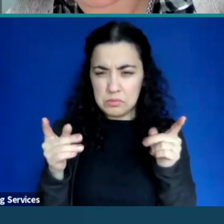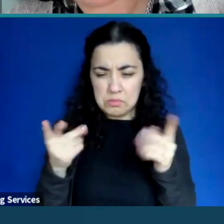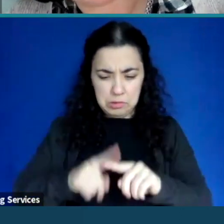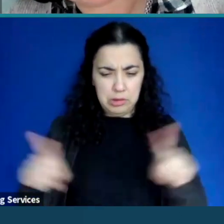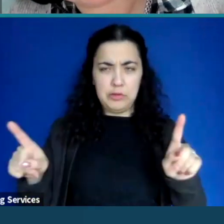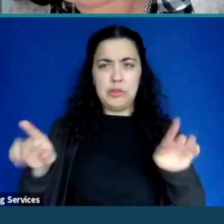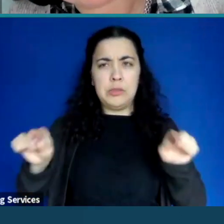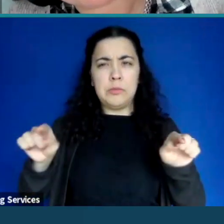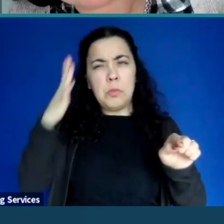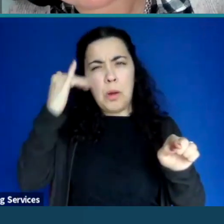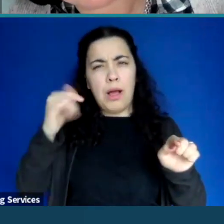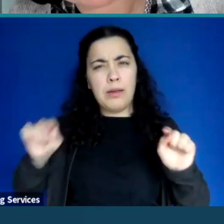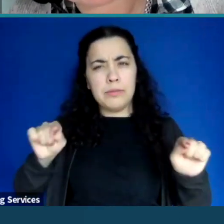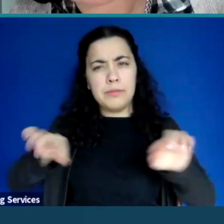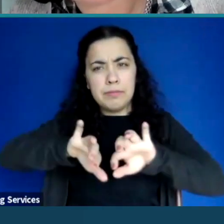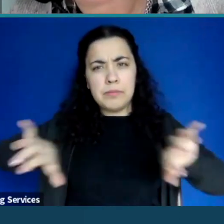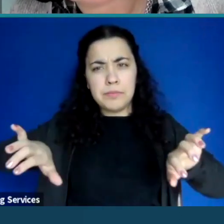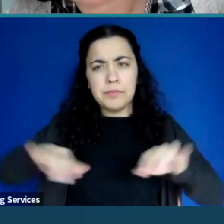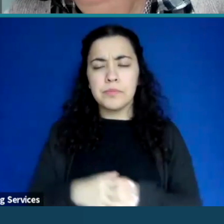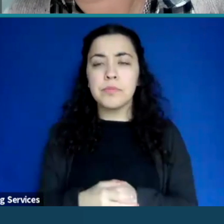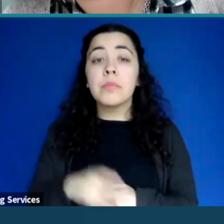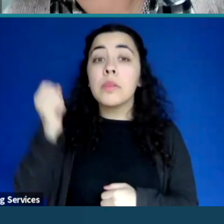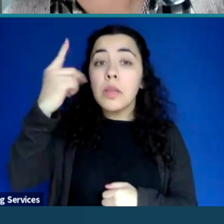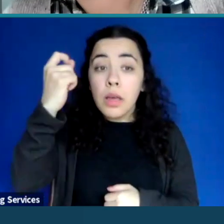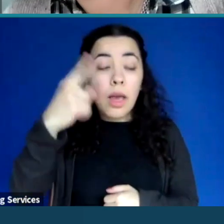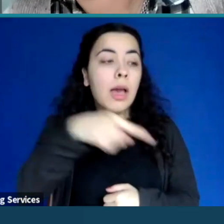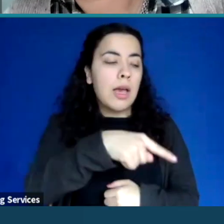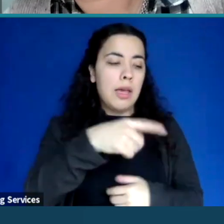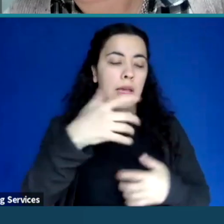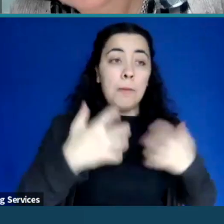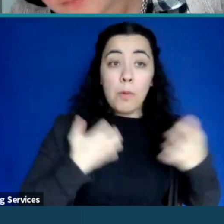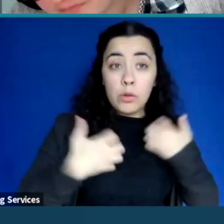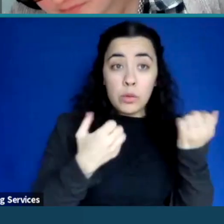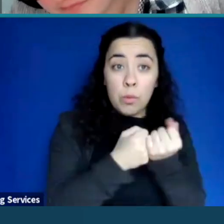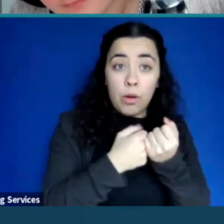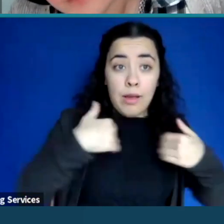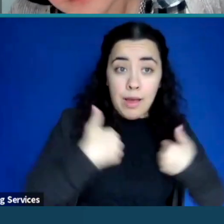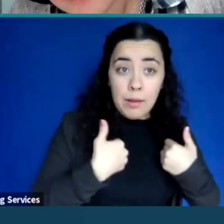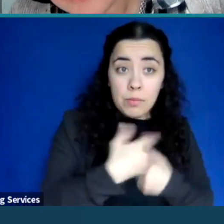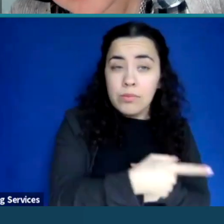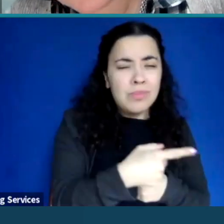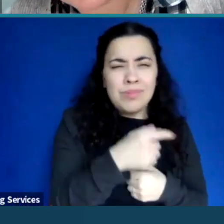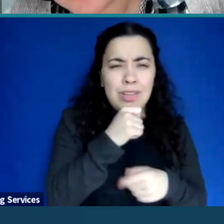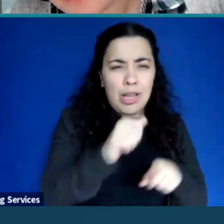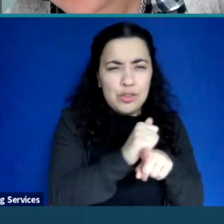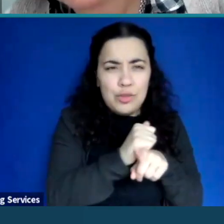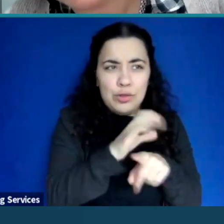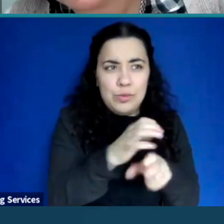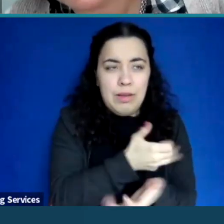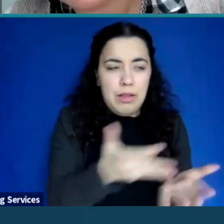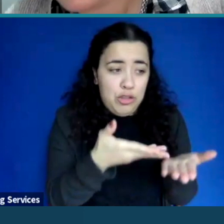make. Because emotional support animals are not trained to do anything. They're